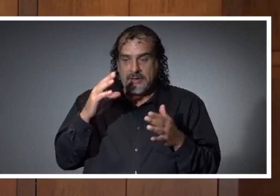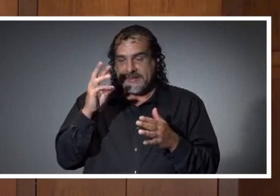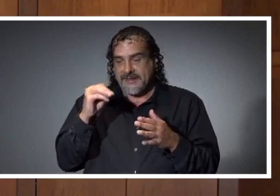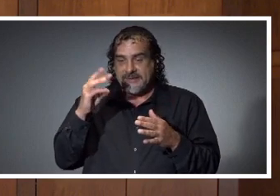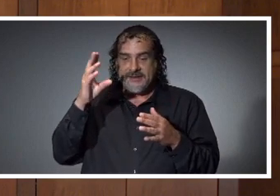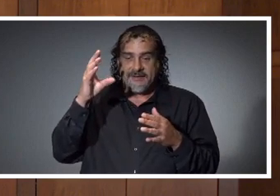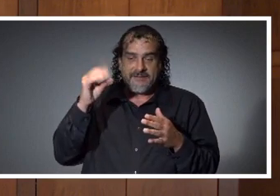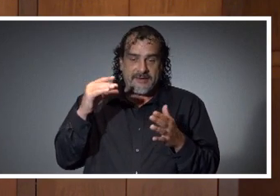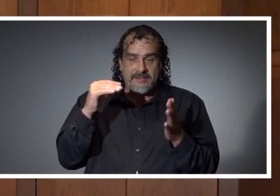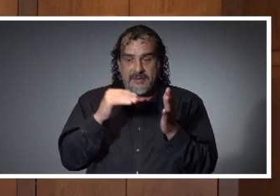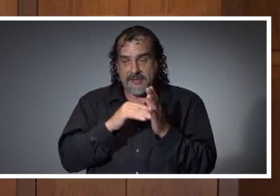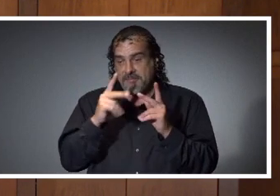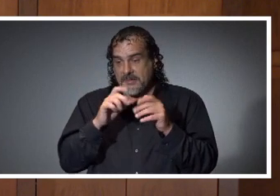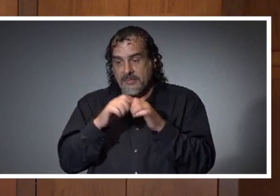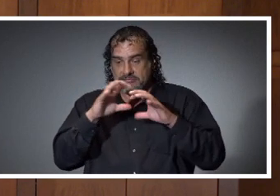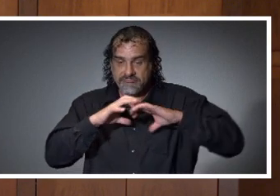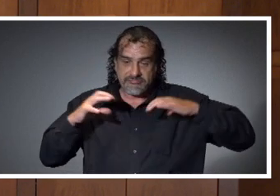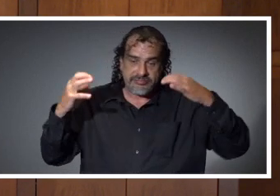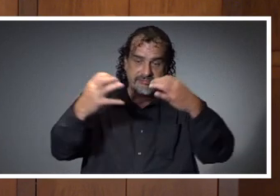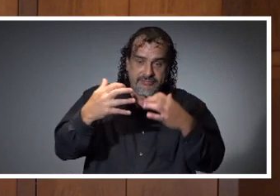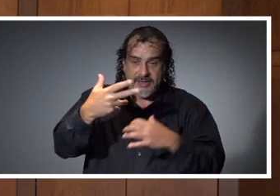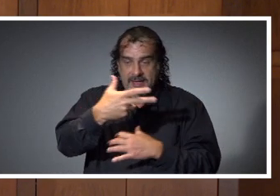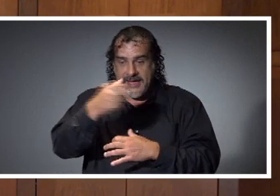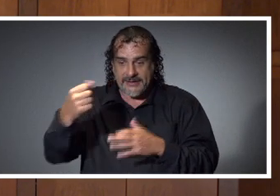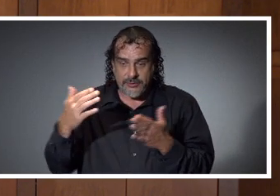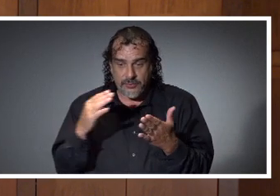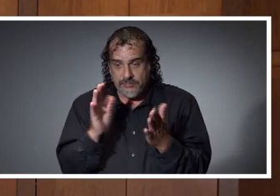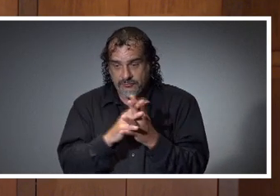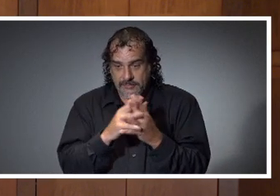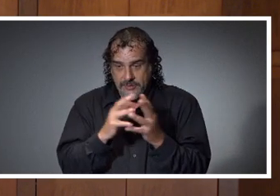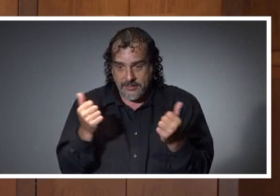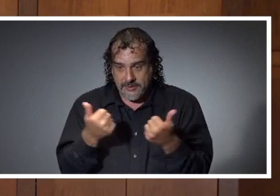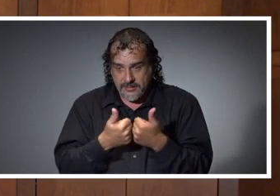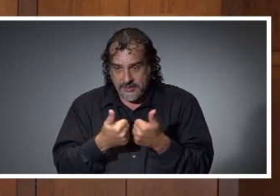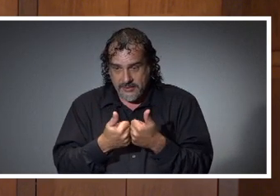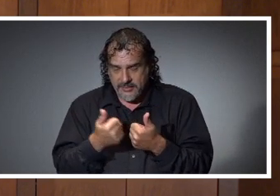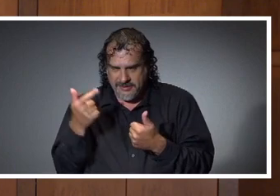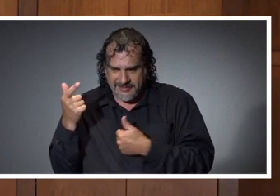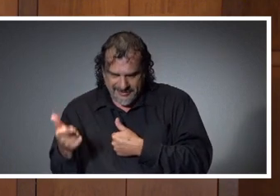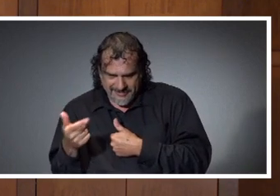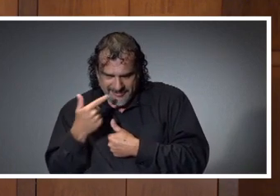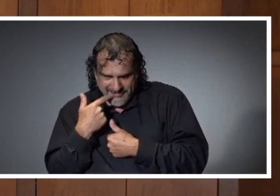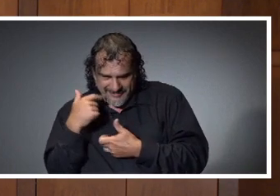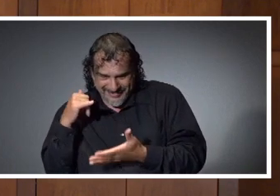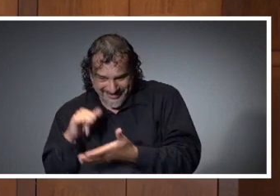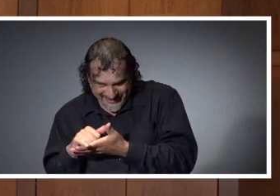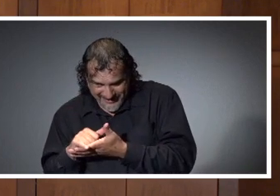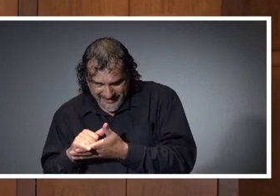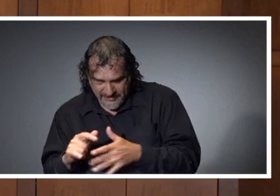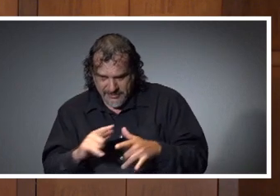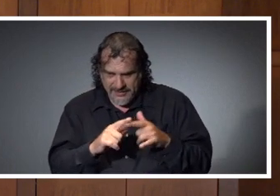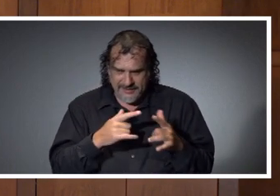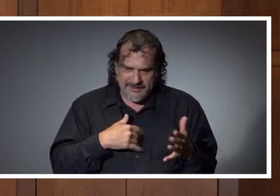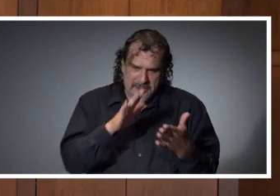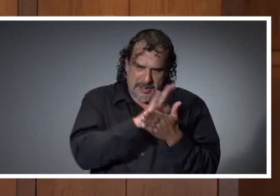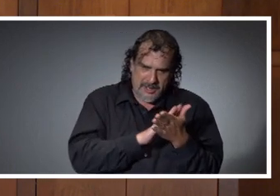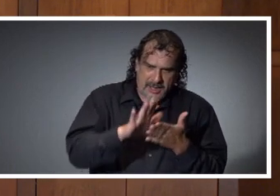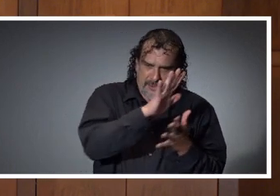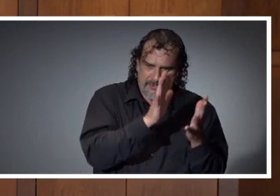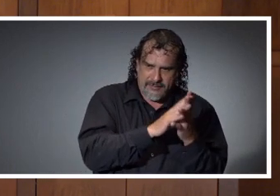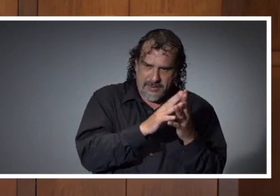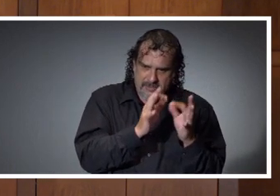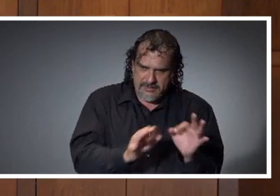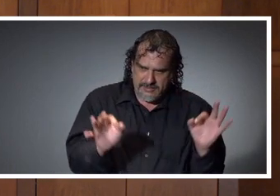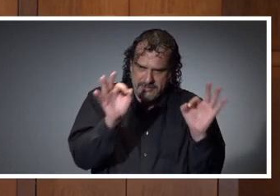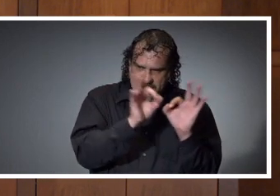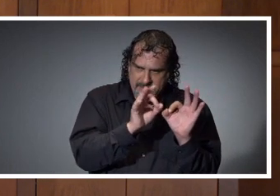high school football games. How do you reconcile that statement with saying that college football is essential when clearly college football